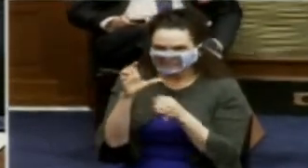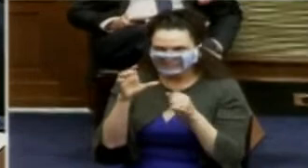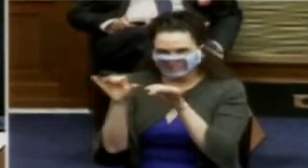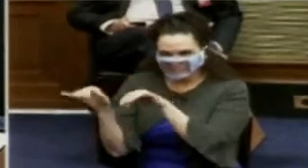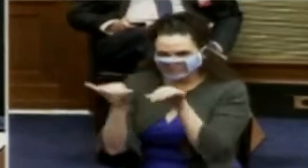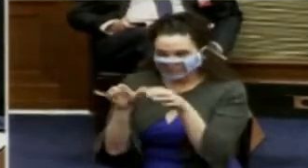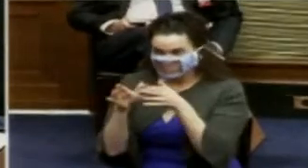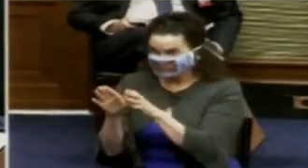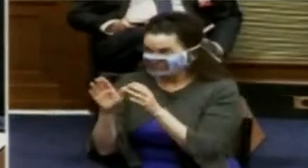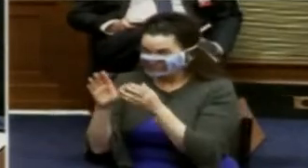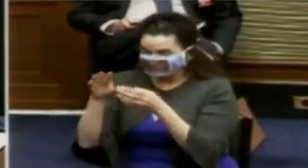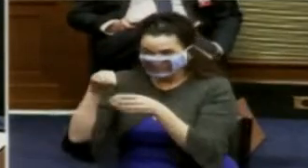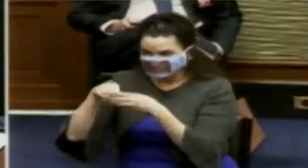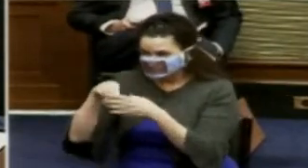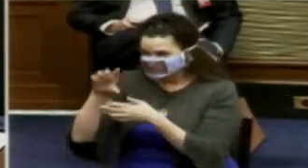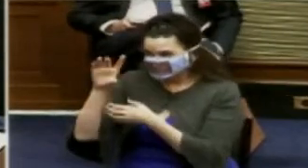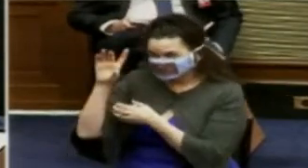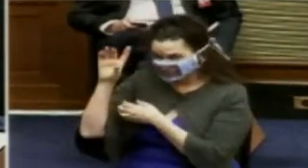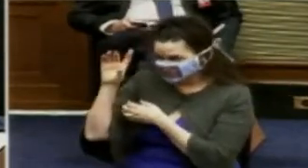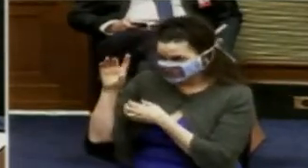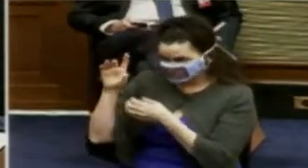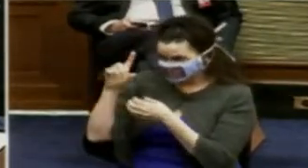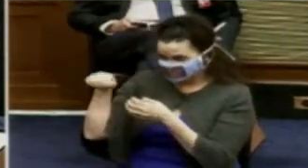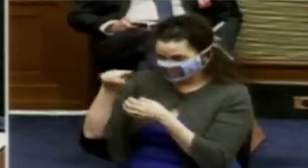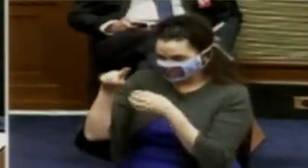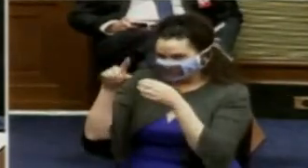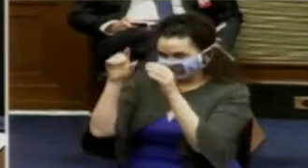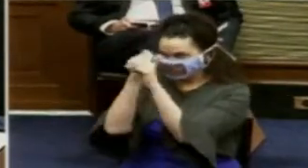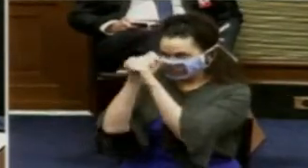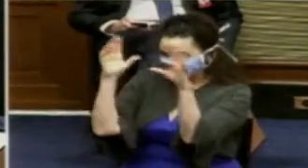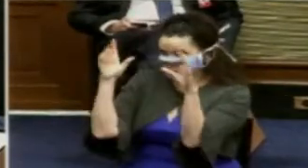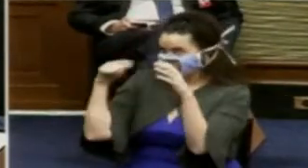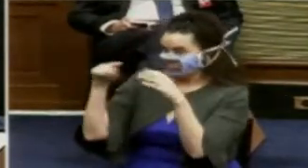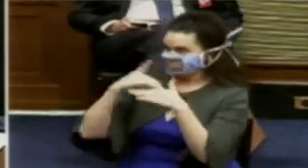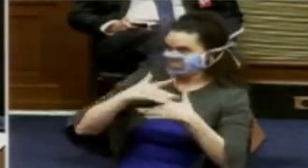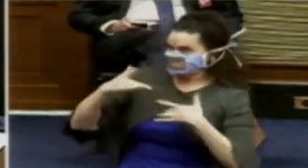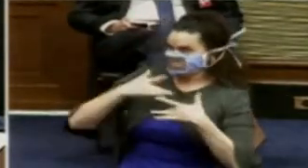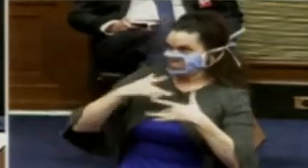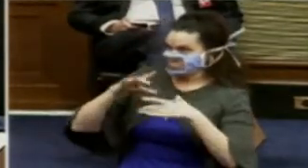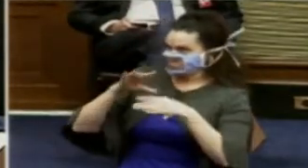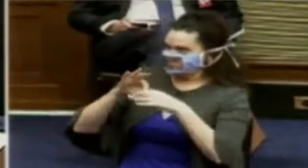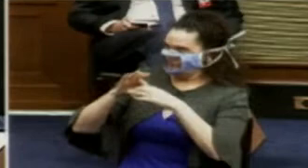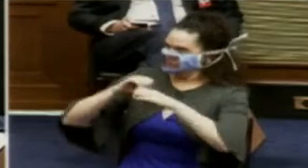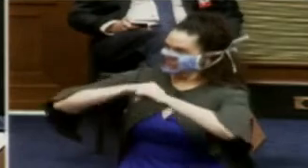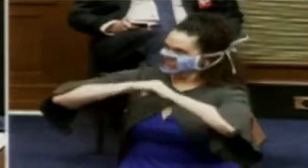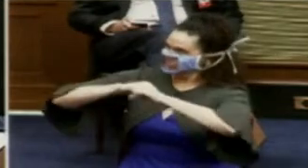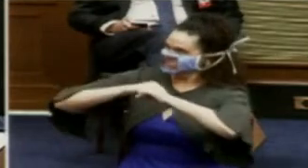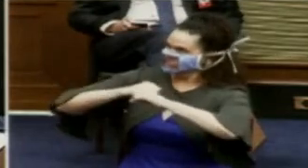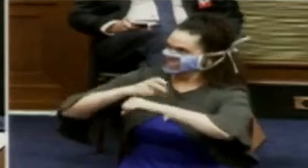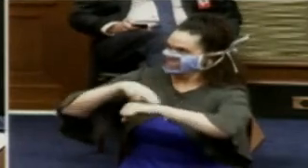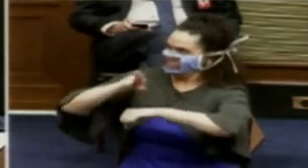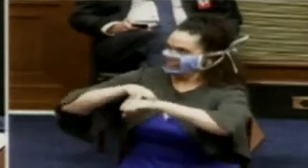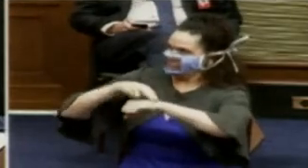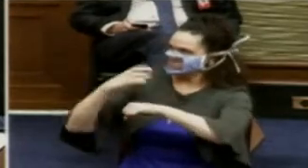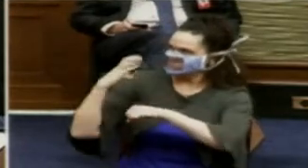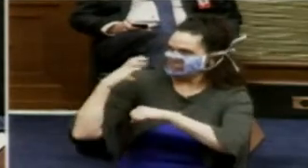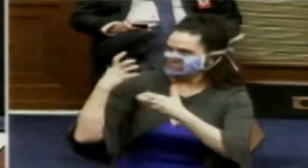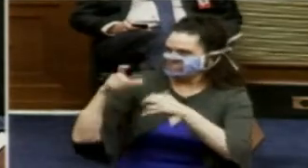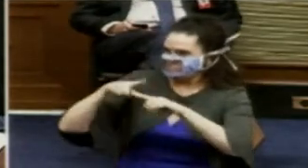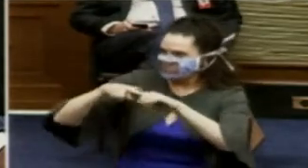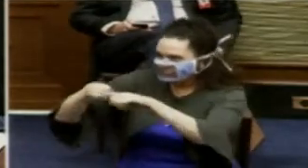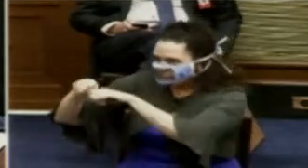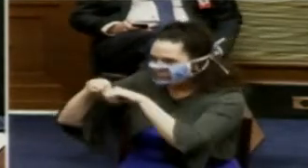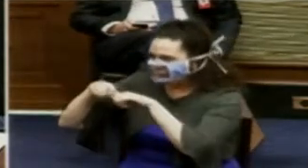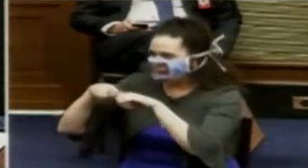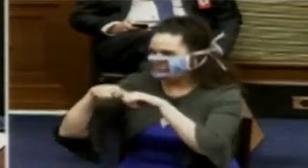1783. They were concerned for the physical security of the national capital. They wanted to be sure they weren't reliant on any one state